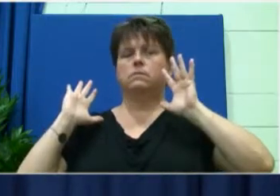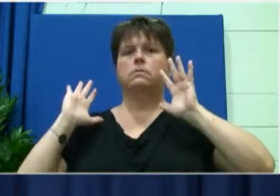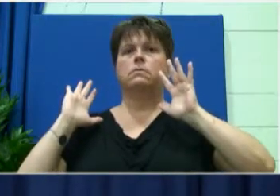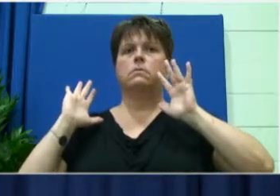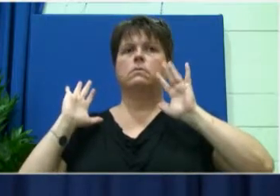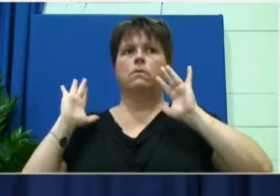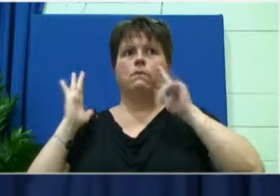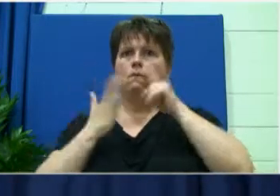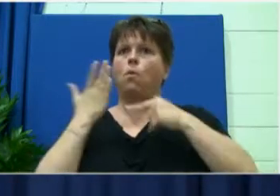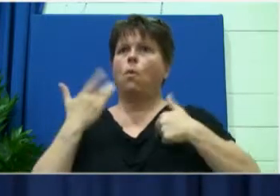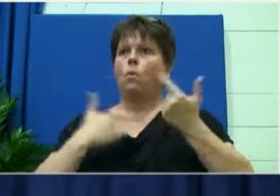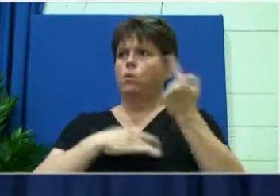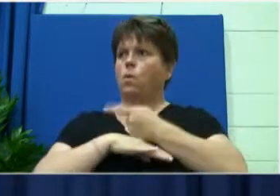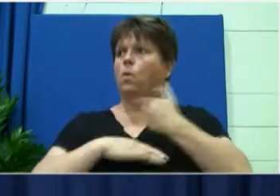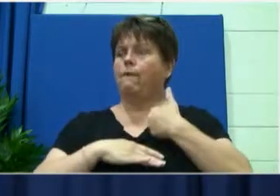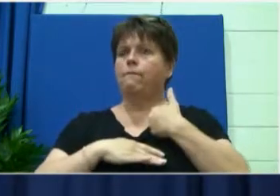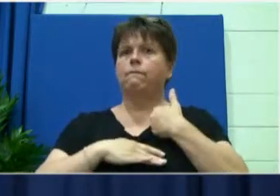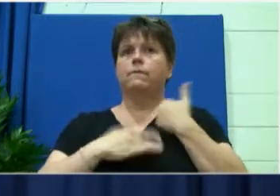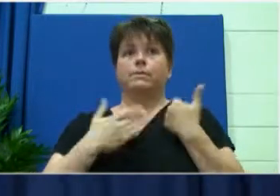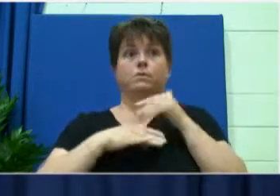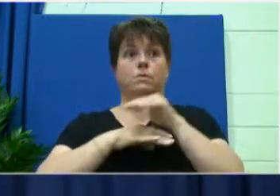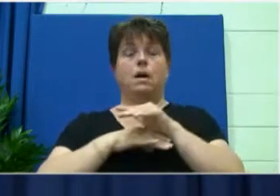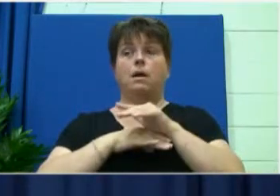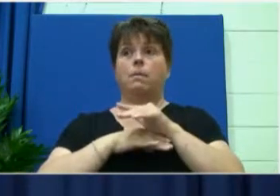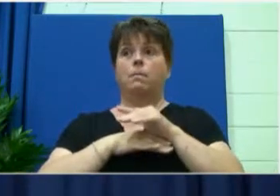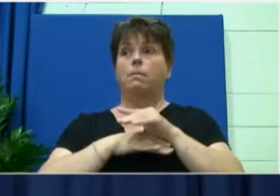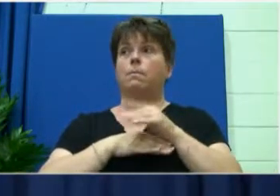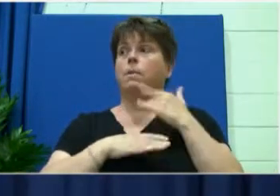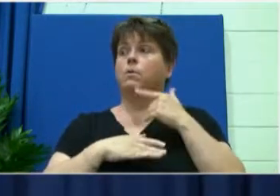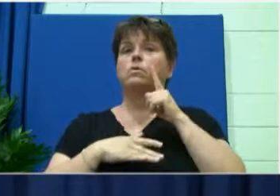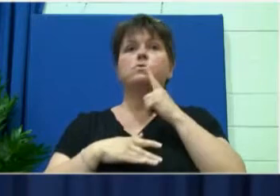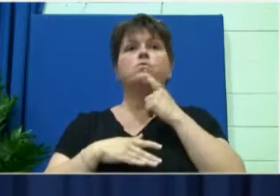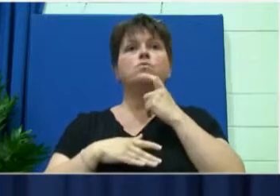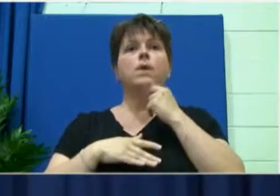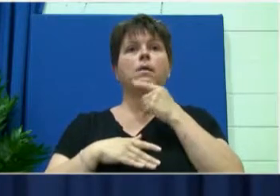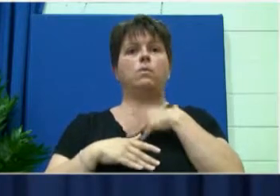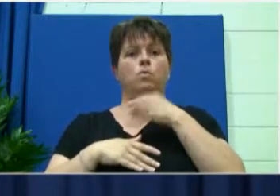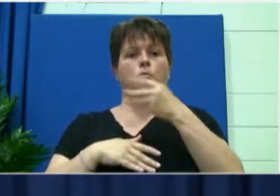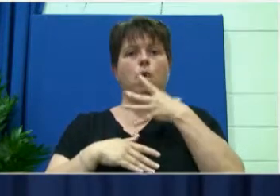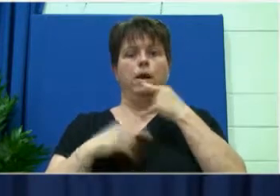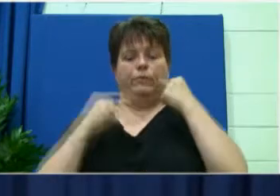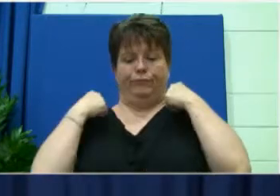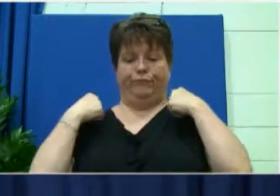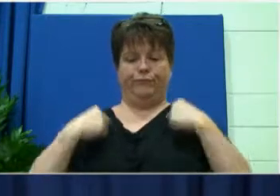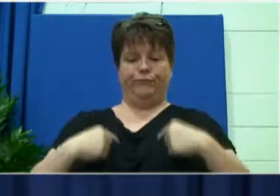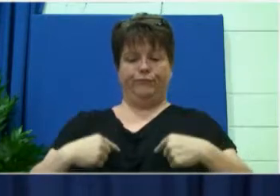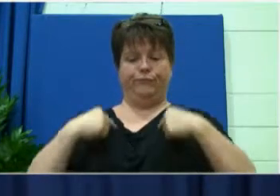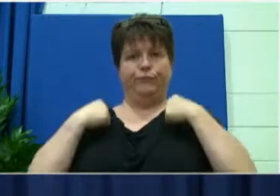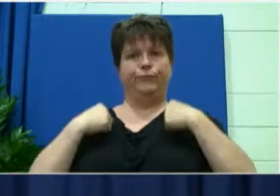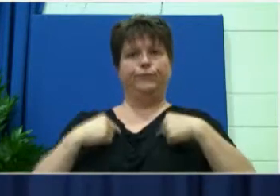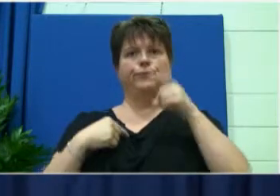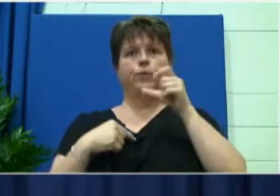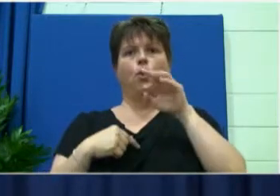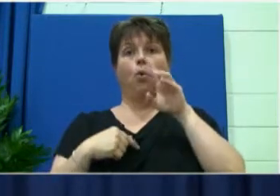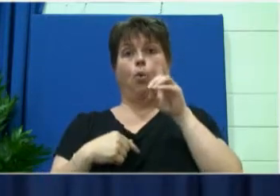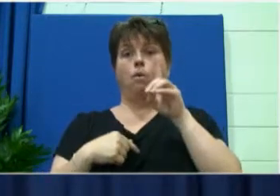today. This evening you may notice the red and white cords that are around the neck of servicemen